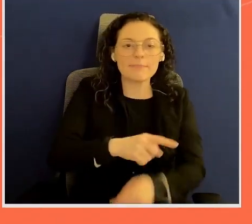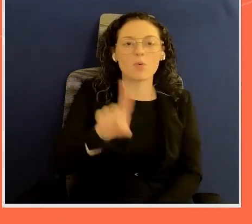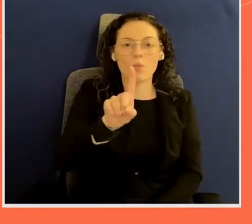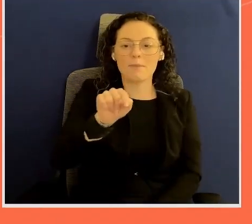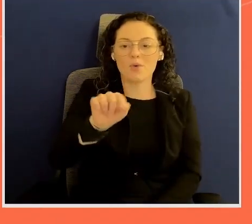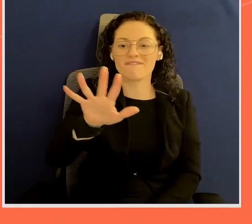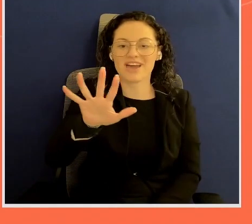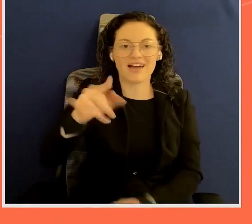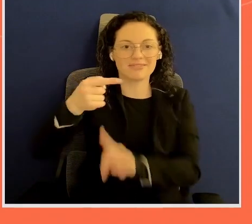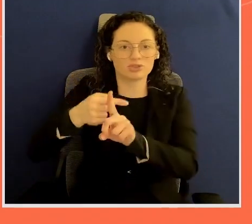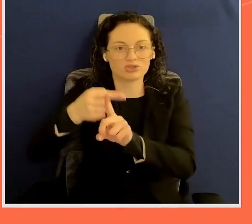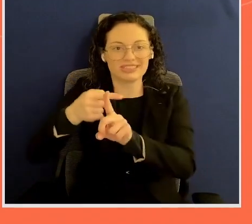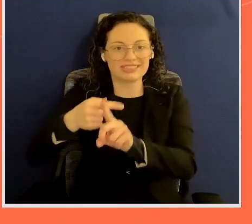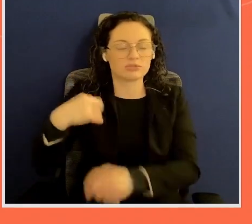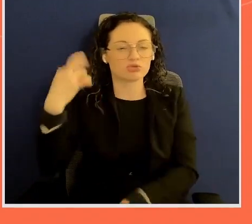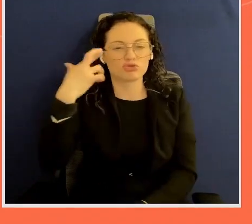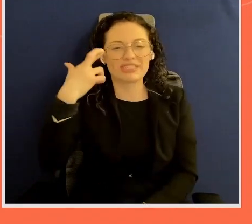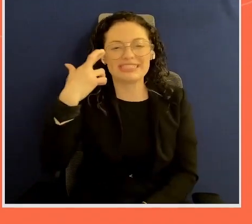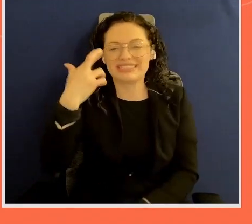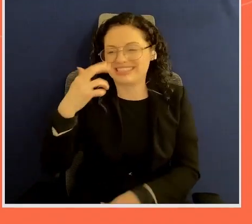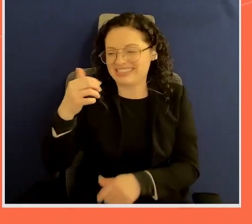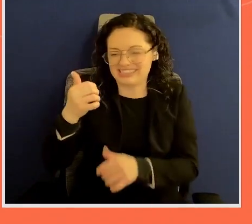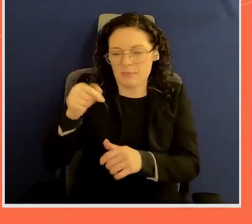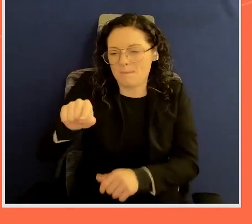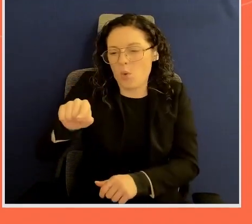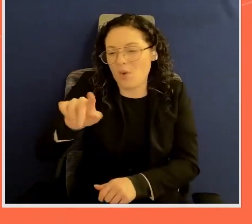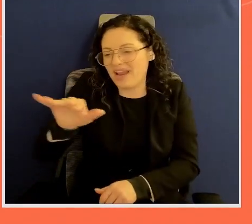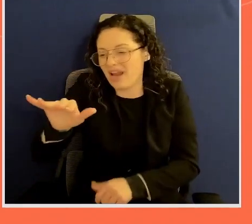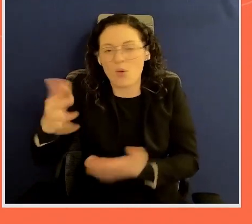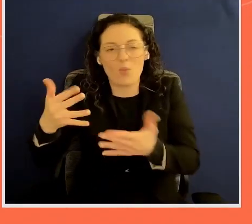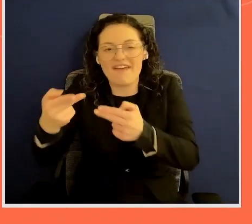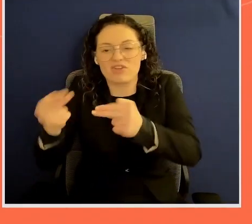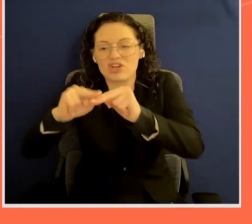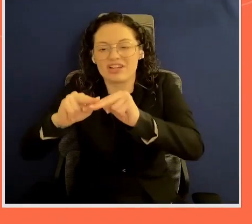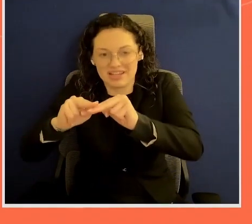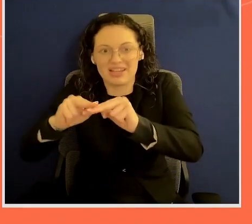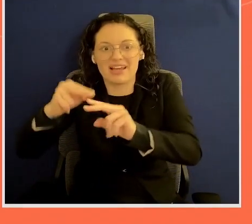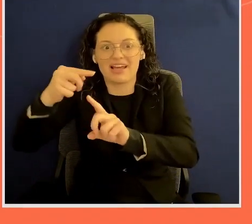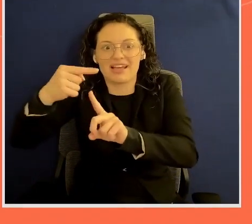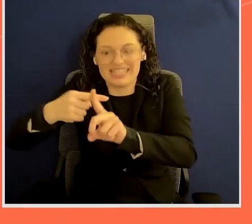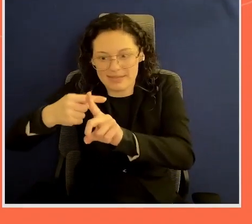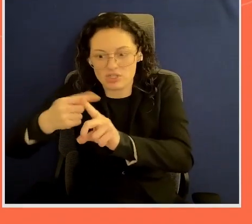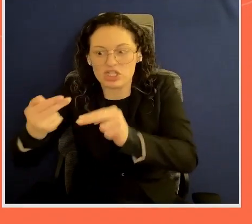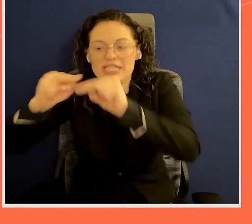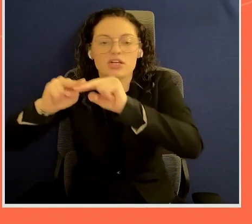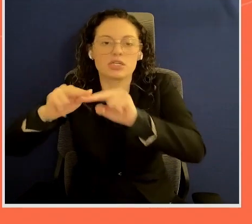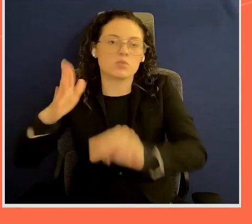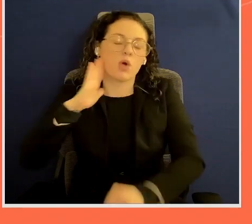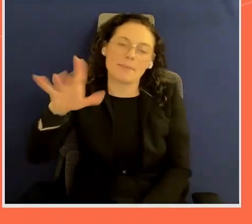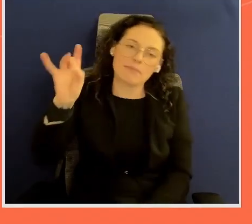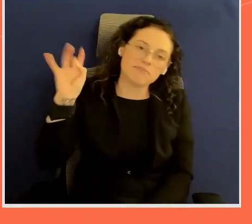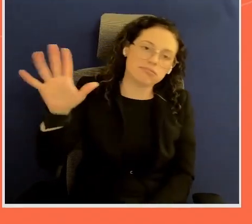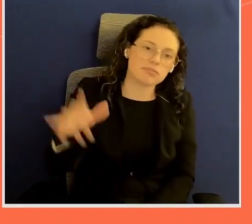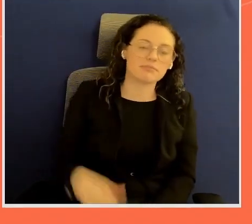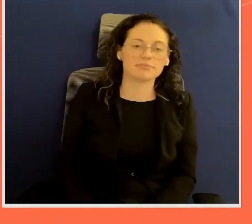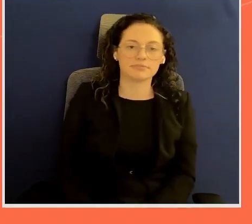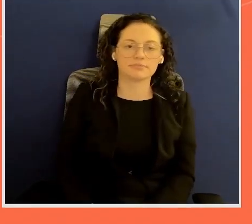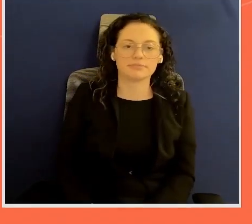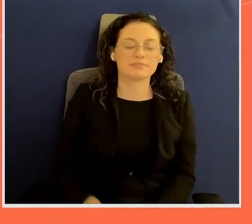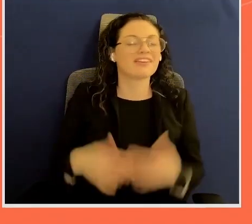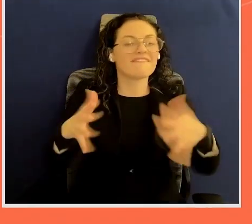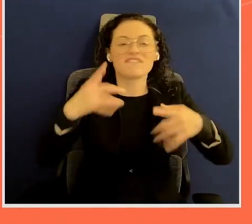fulfill our commitments with practical solutions and innovative actions to rally around